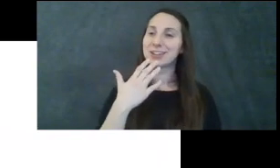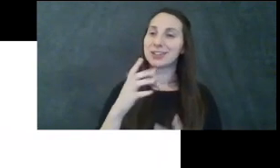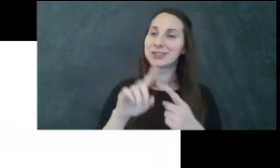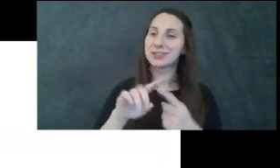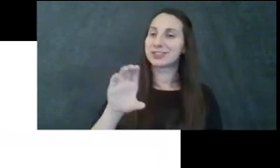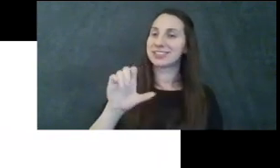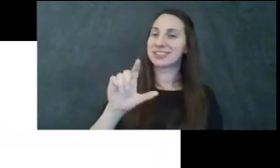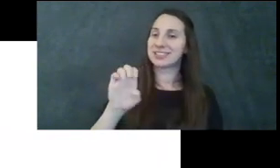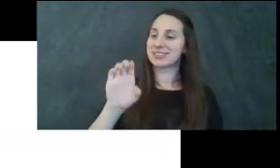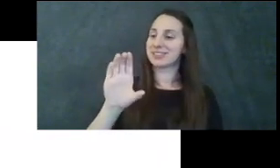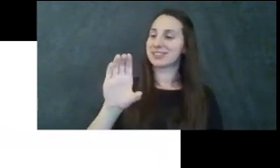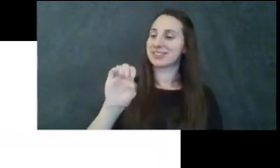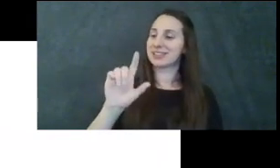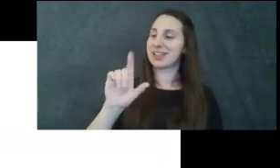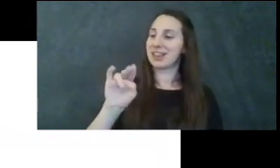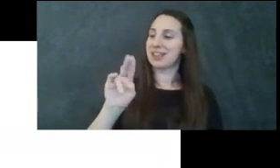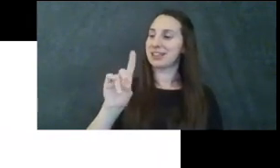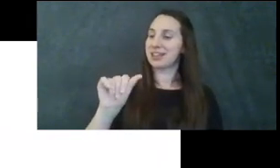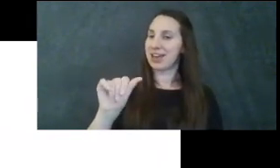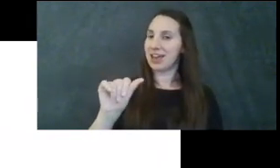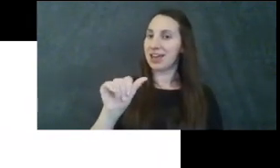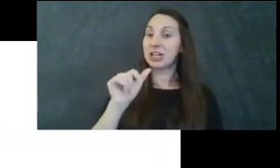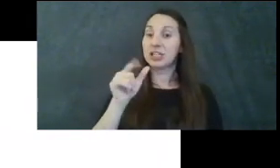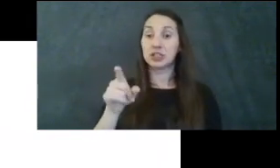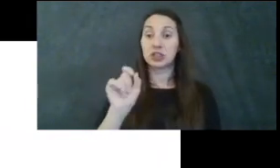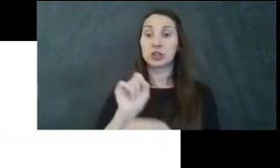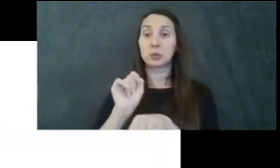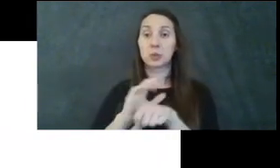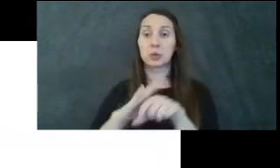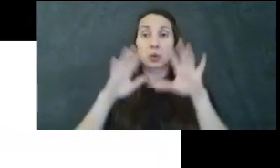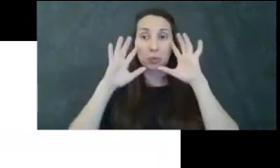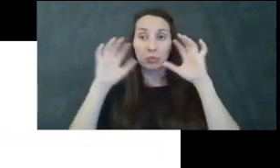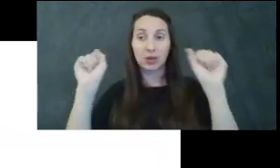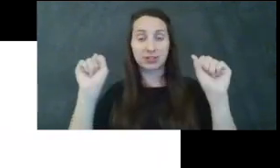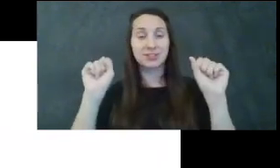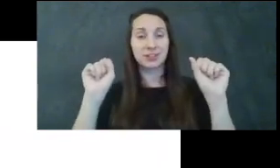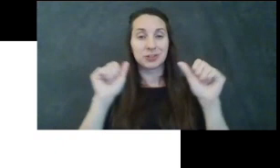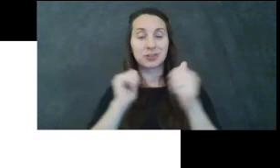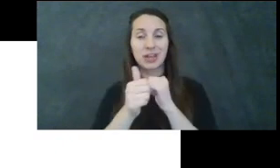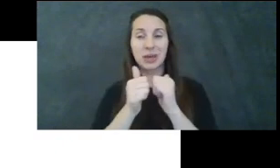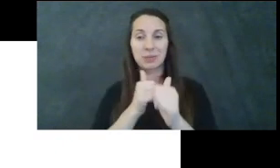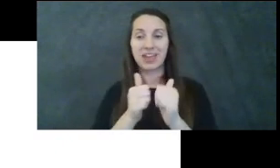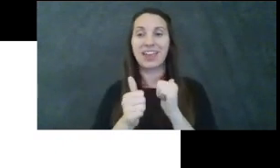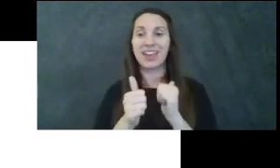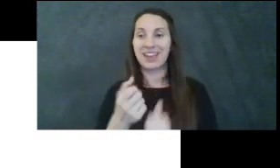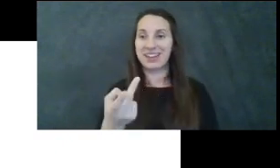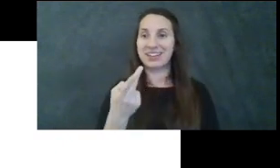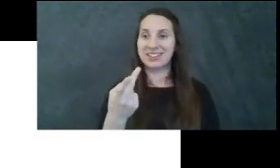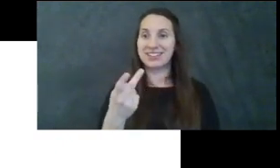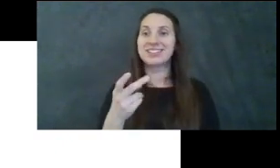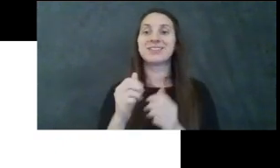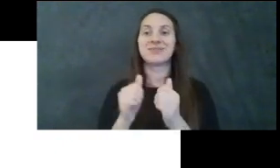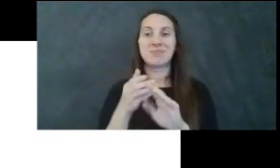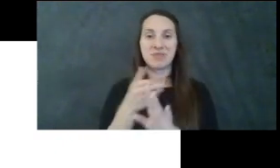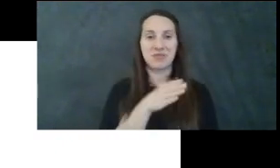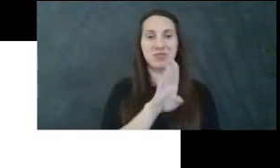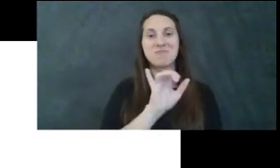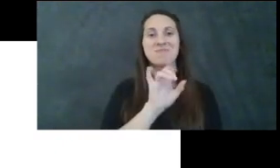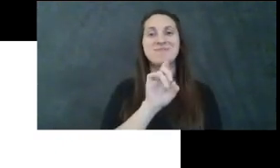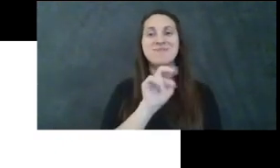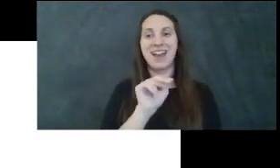Celinda, who did work on a presidential campaign before Biden when we worked with Bill Clinton.